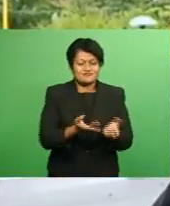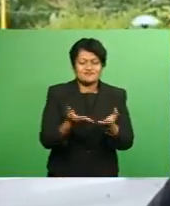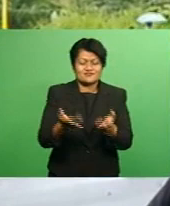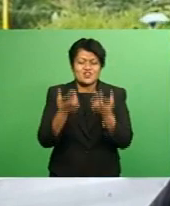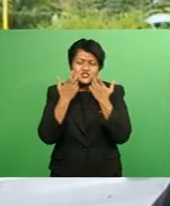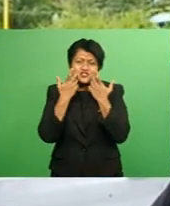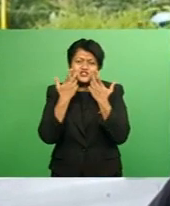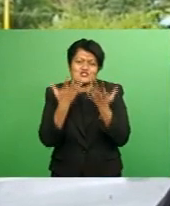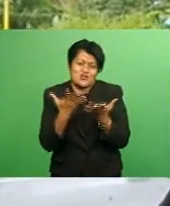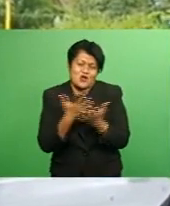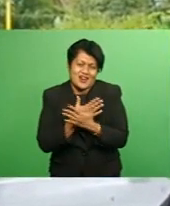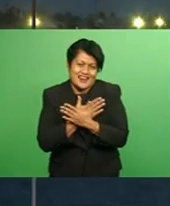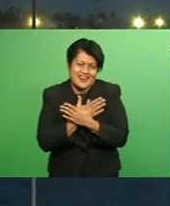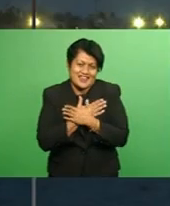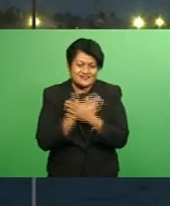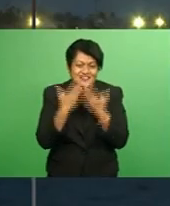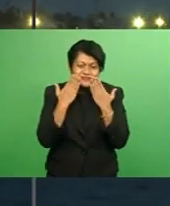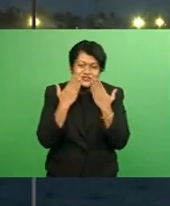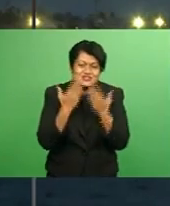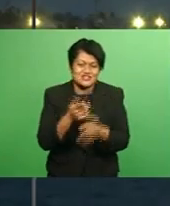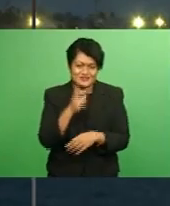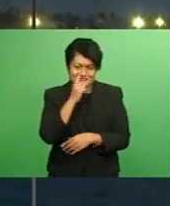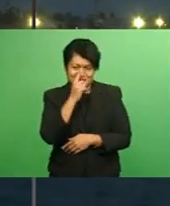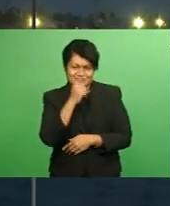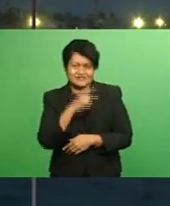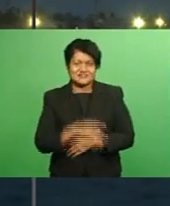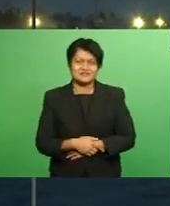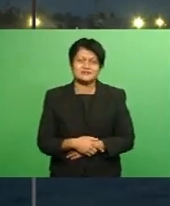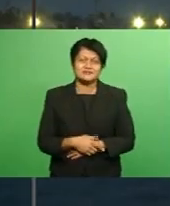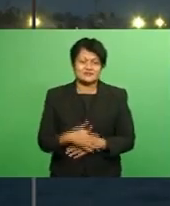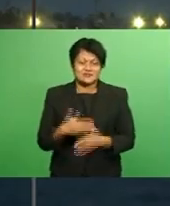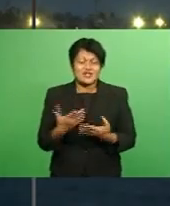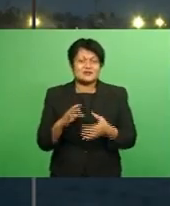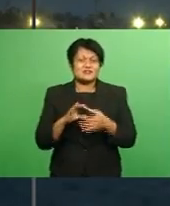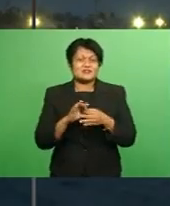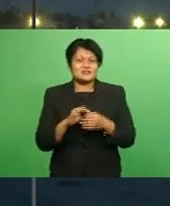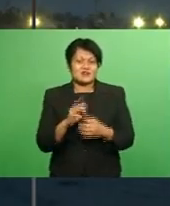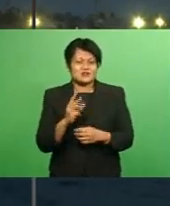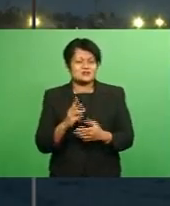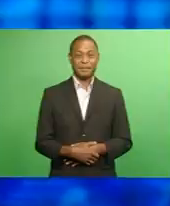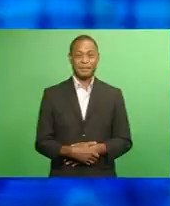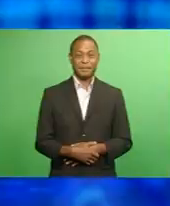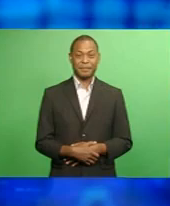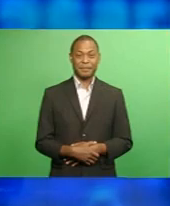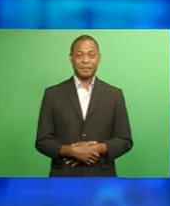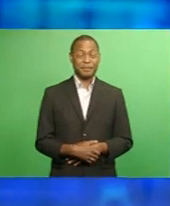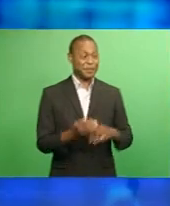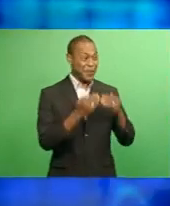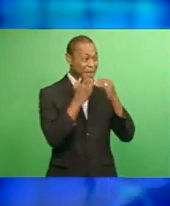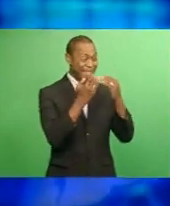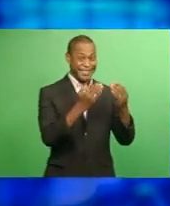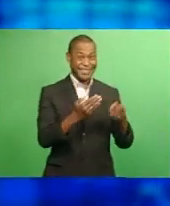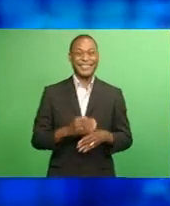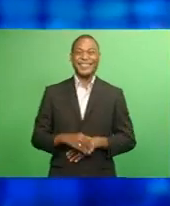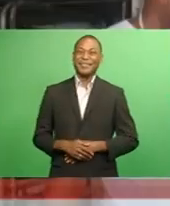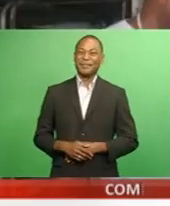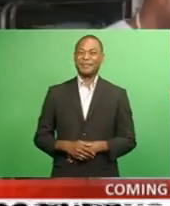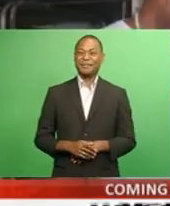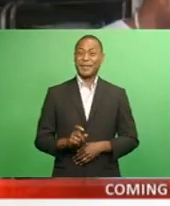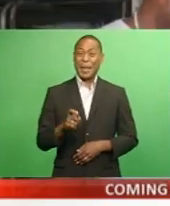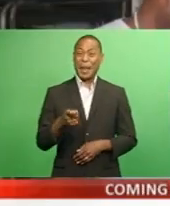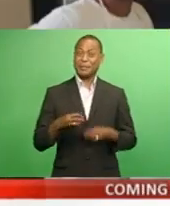how much we appreciate. And now we join Whitney for tonight's business report. Thanks, Edwin. Coming up in business